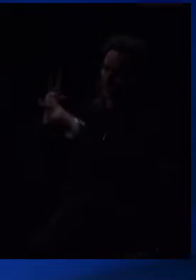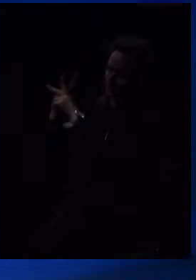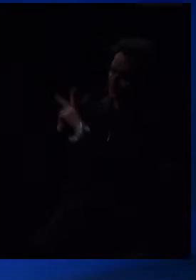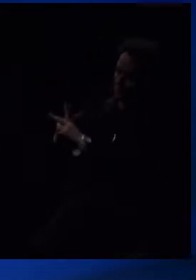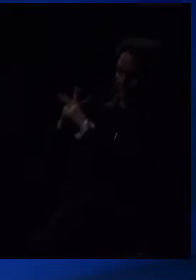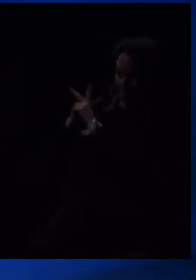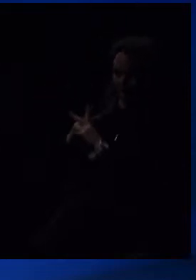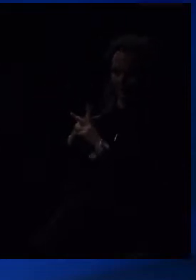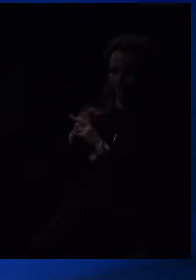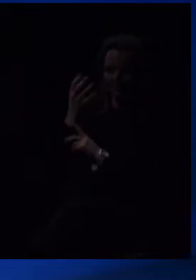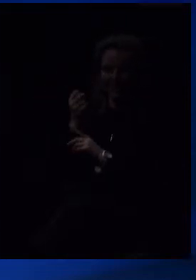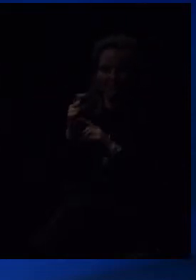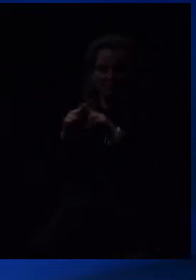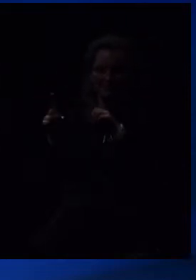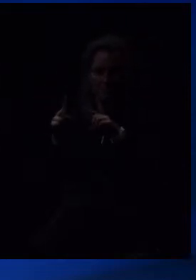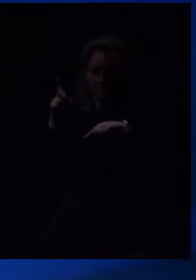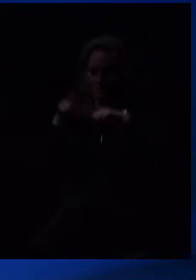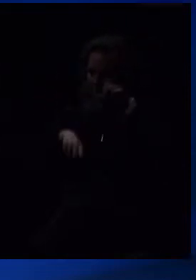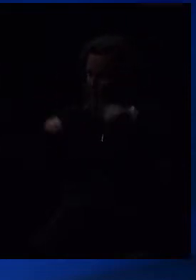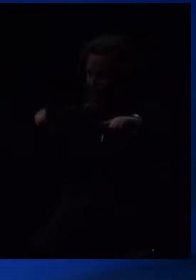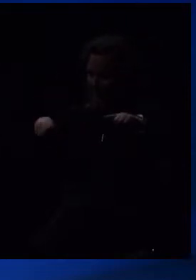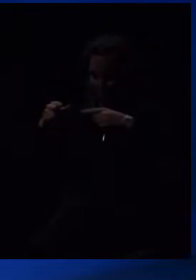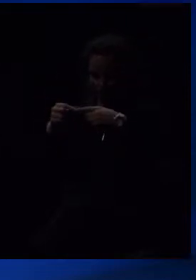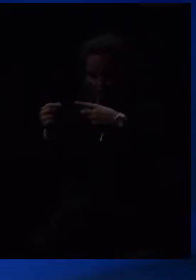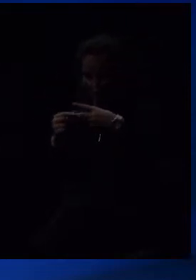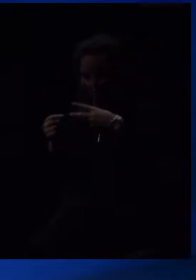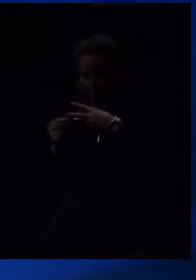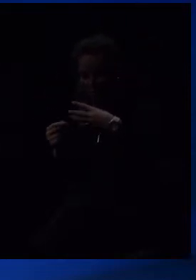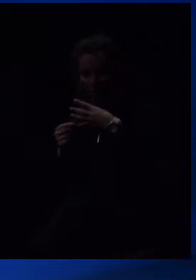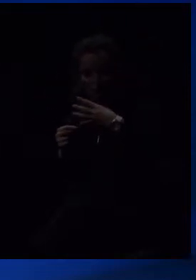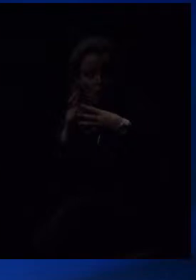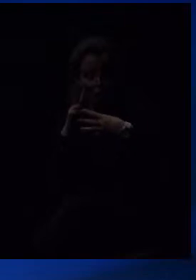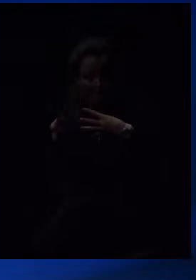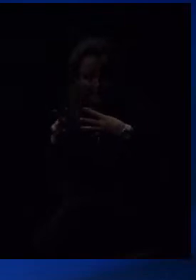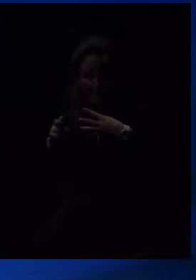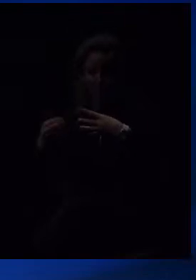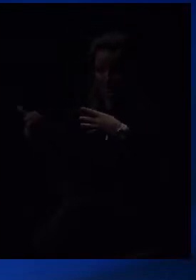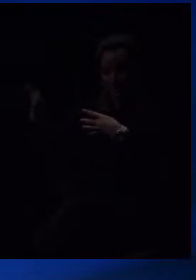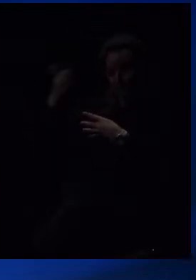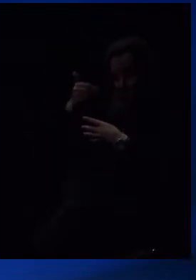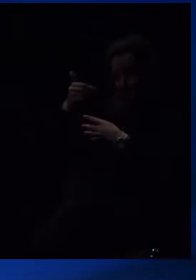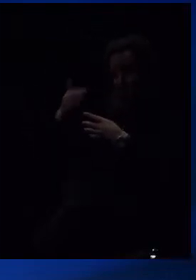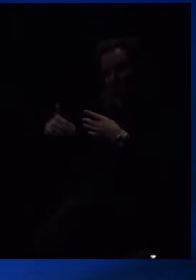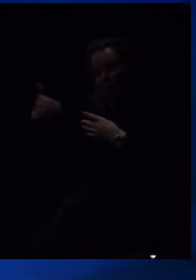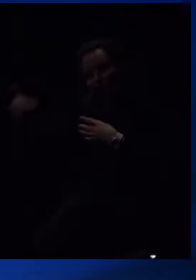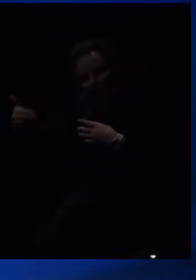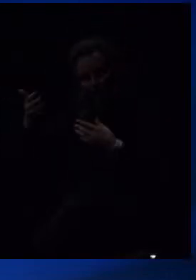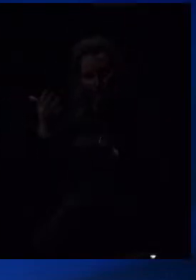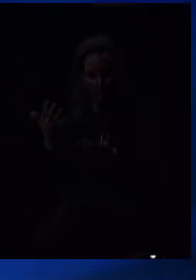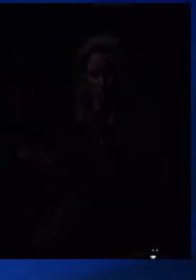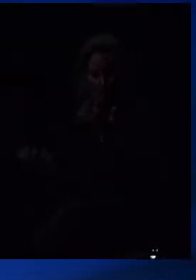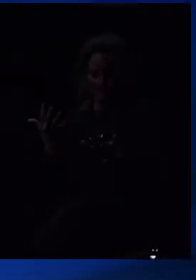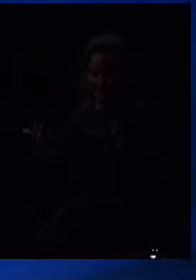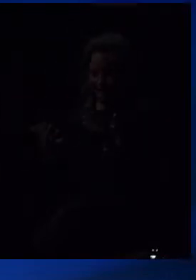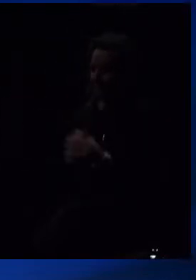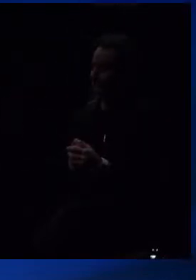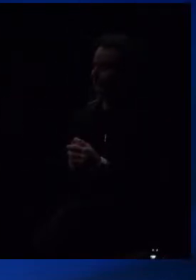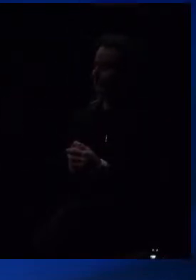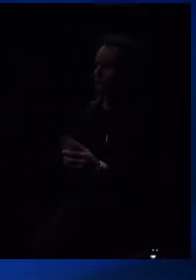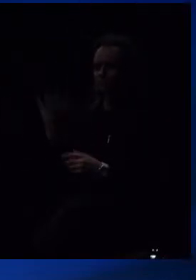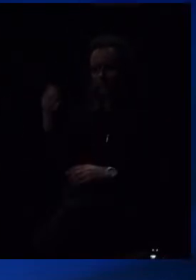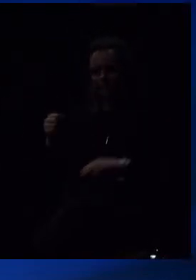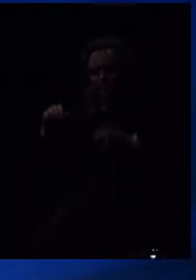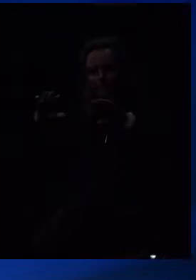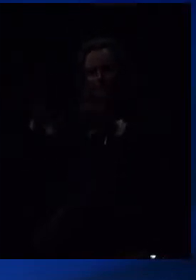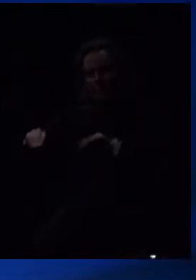that you never seen before or after, because sometimes there could be mistakes. So there was a pause in production